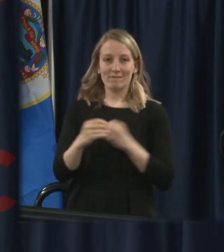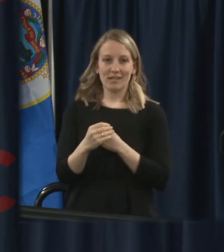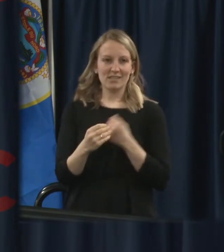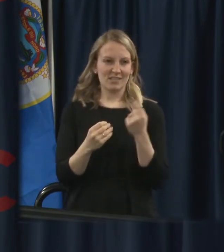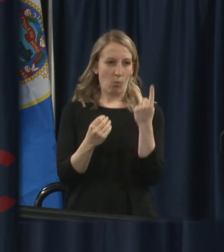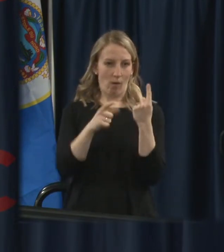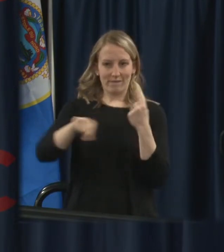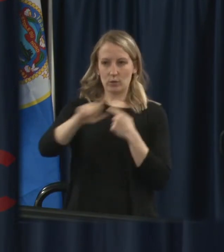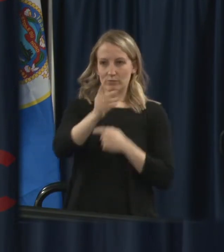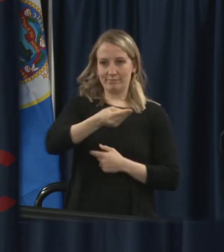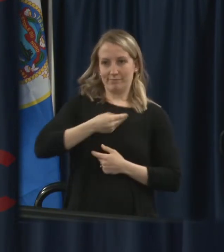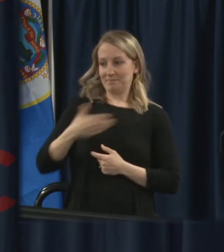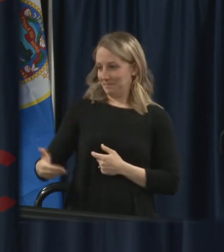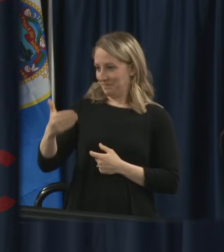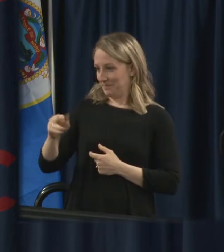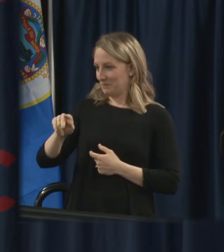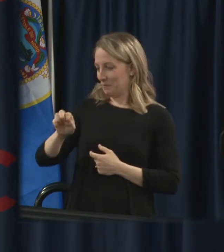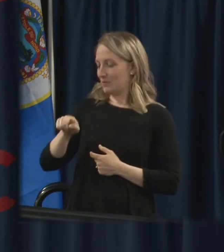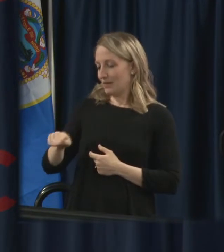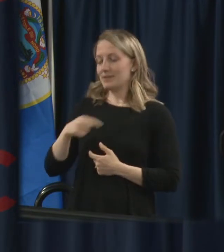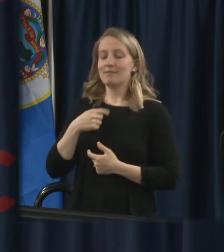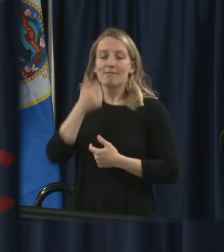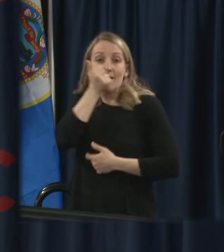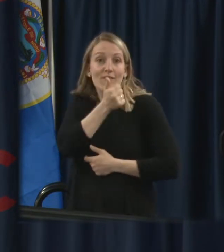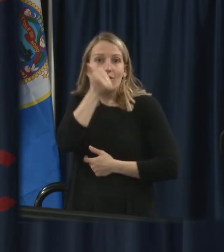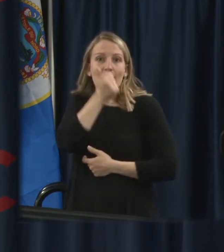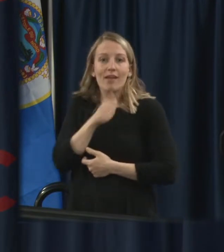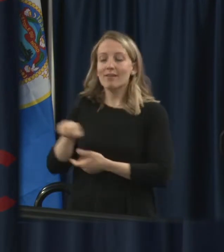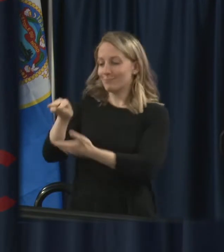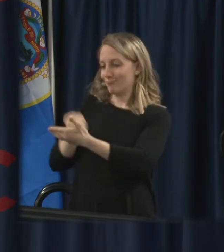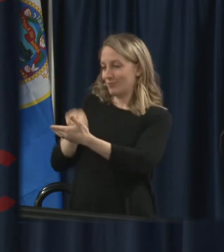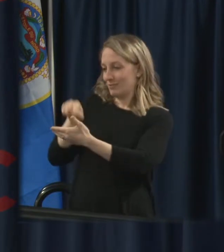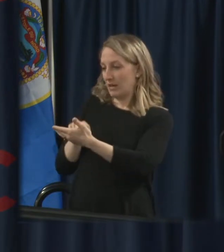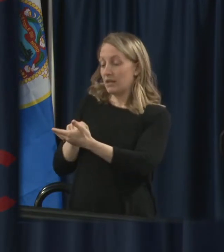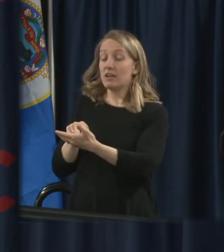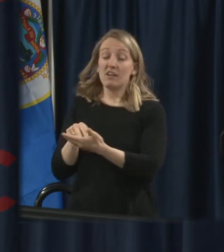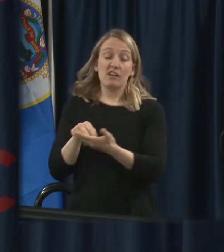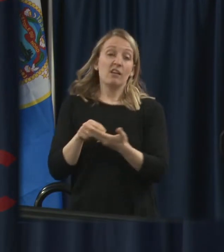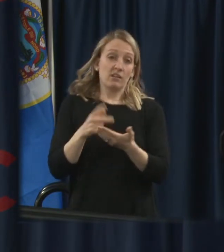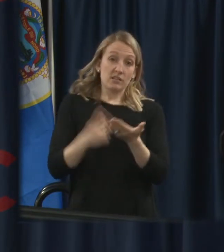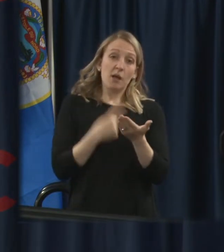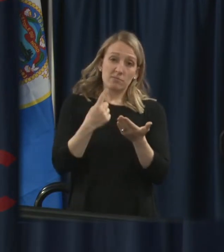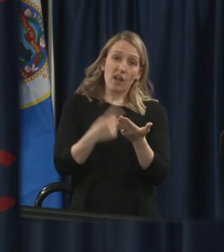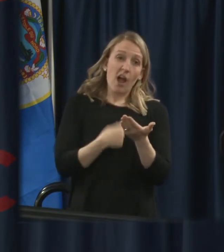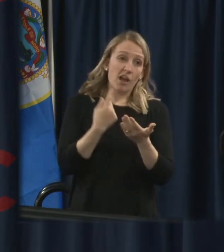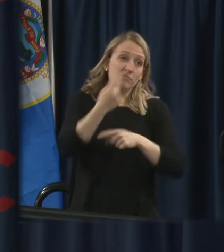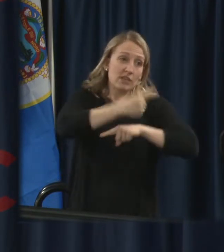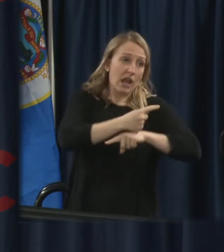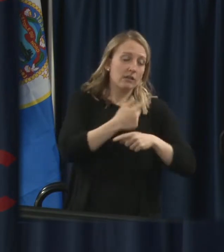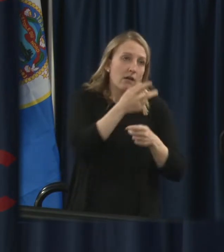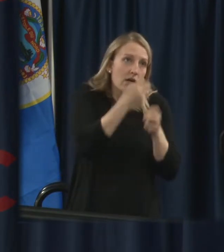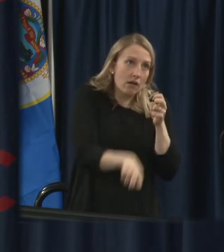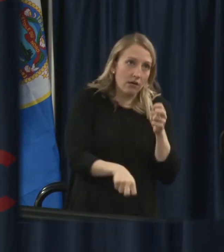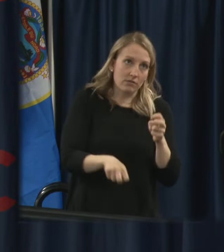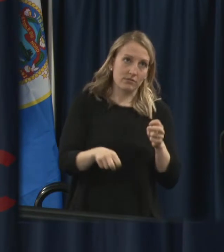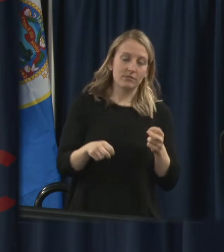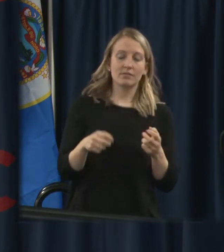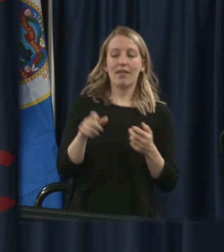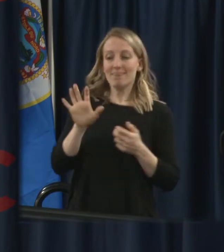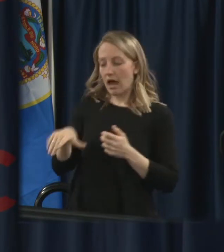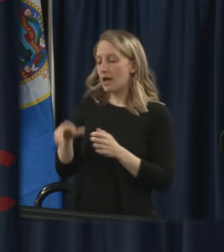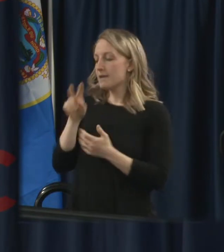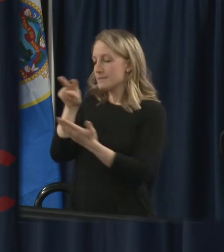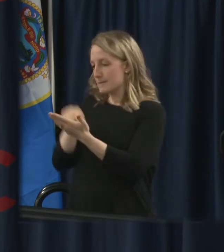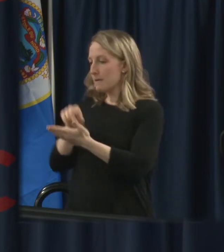us. And I tell you, I read it every single day, every day. And on those hard days, because we all have them, it's one of the things that helps propel